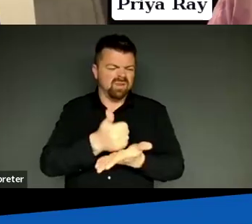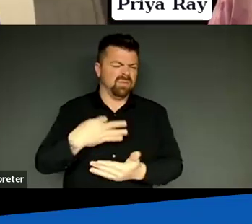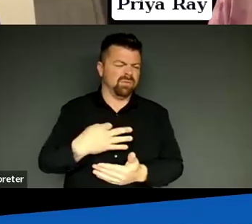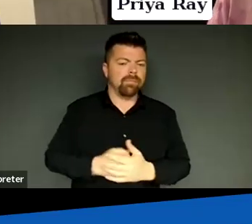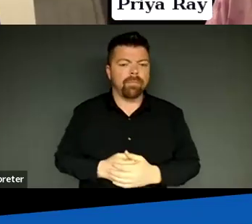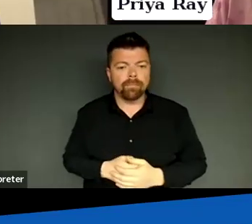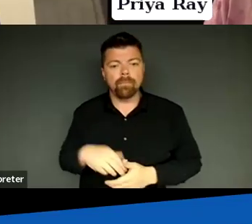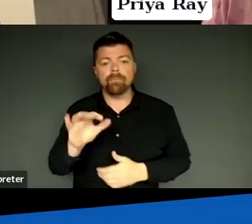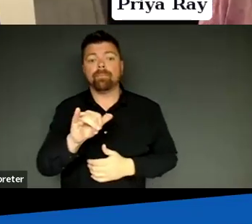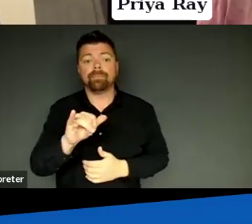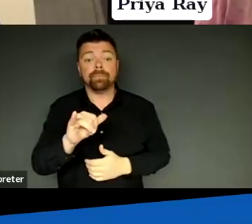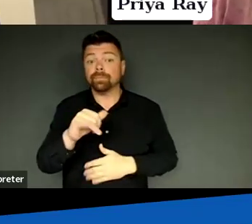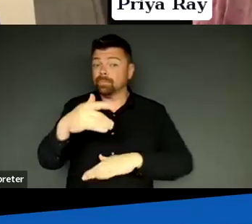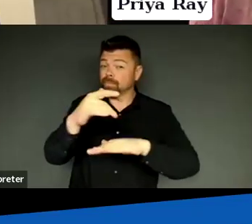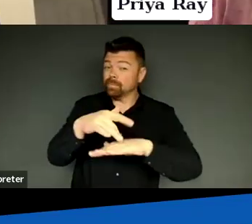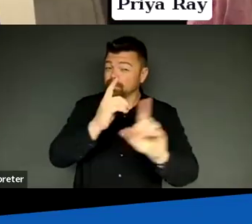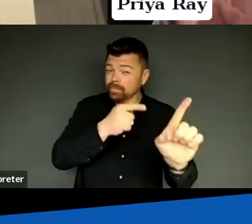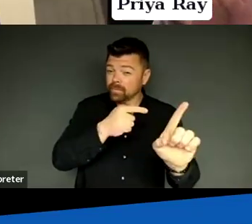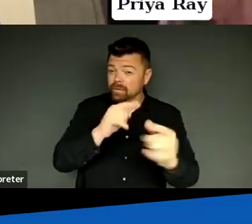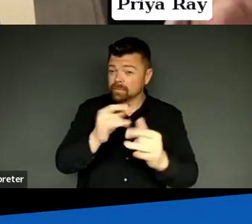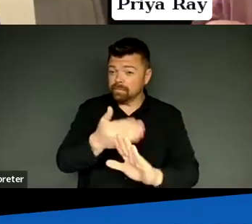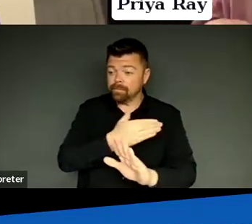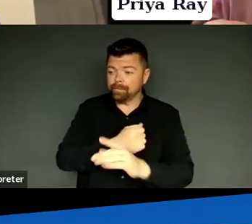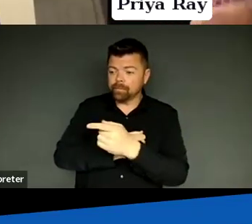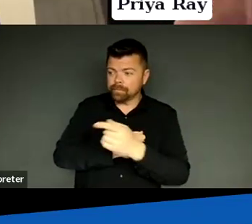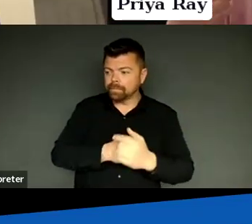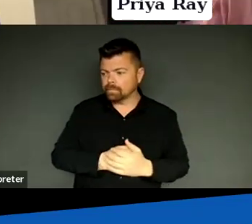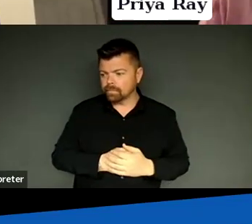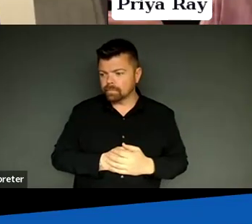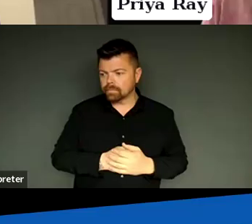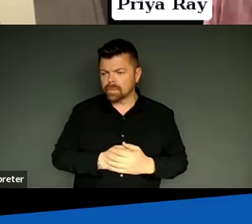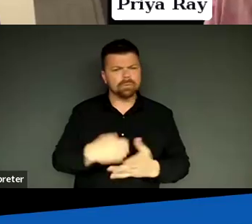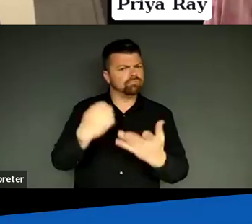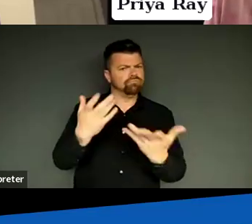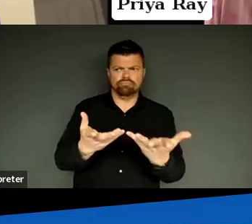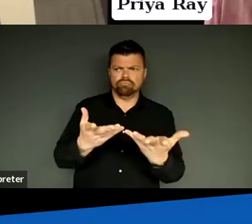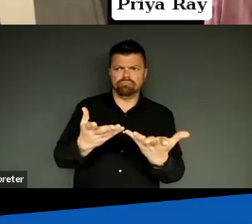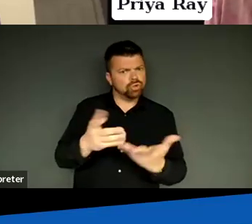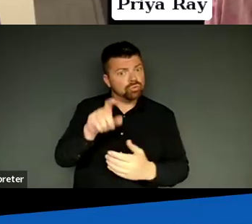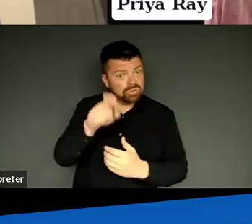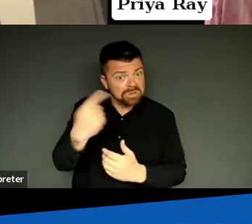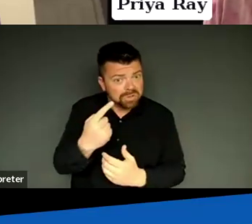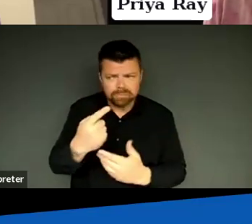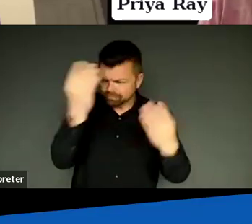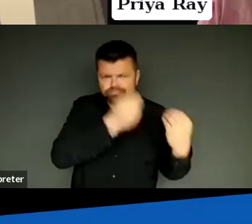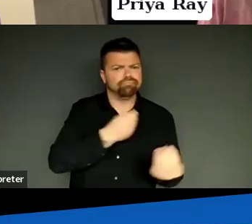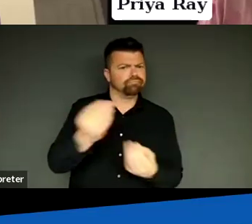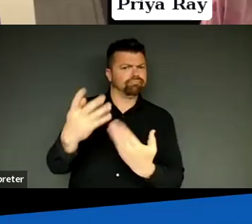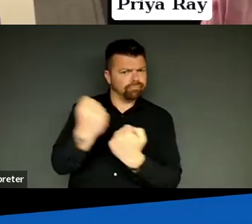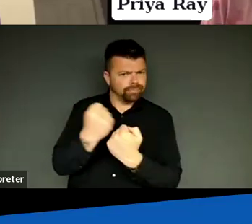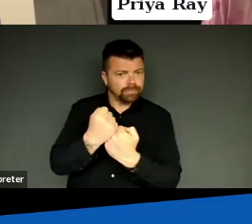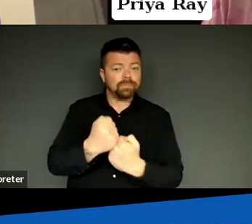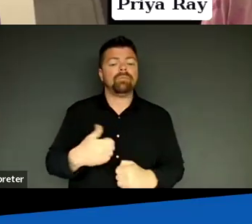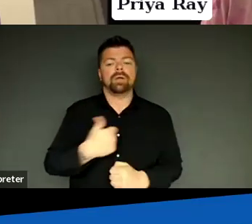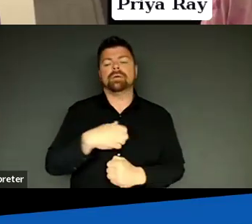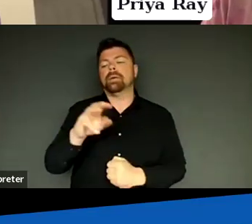Kat, do did you? want to get back to this point you were talking when someone's like, fight for what you need. I actually got the Medicare